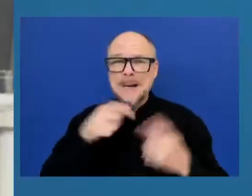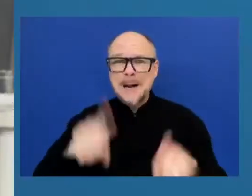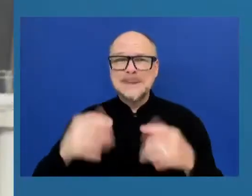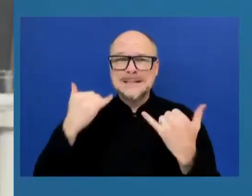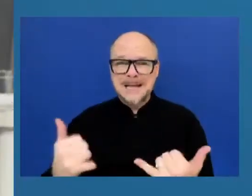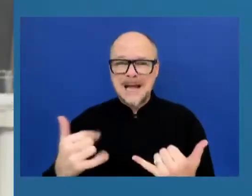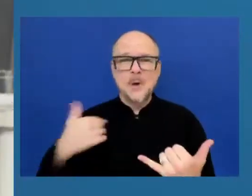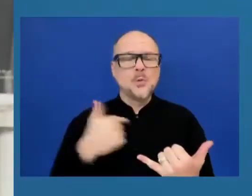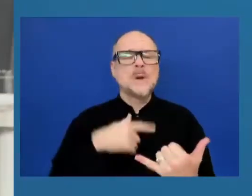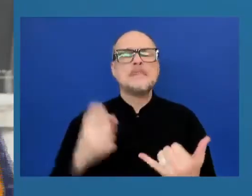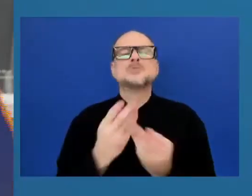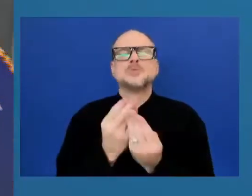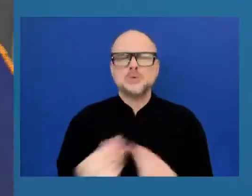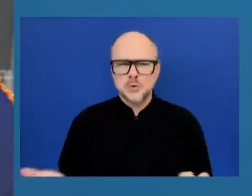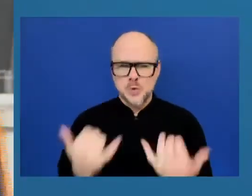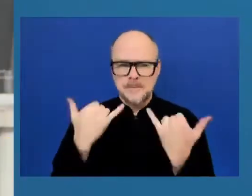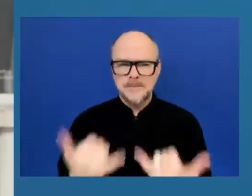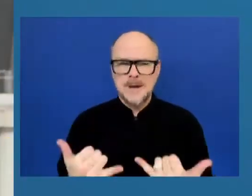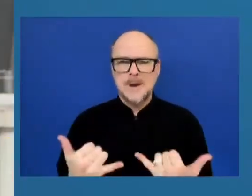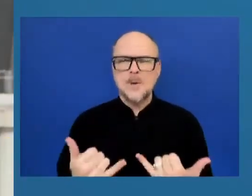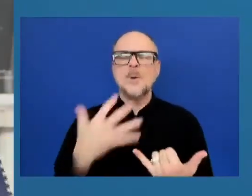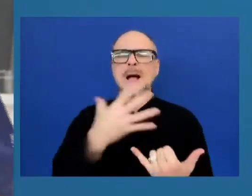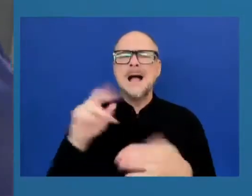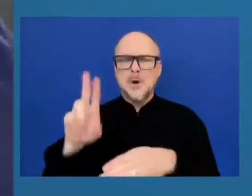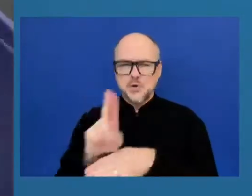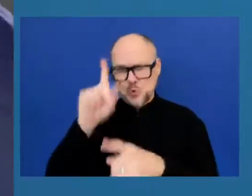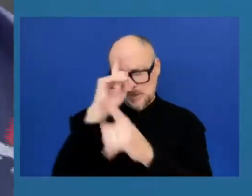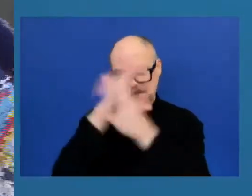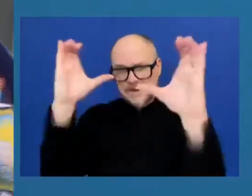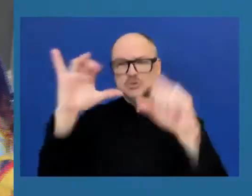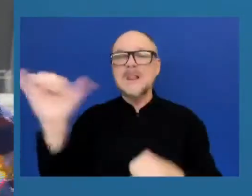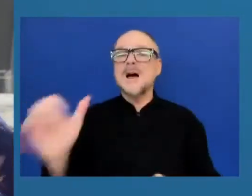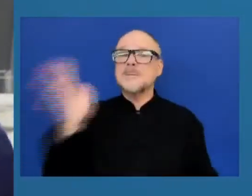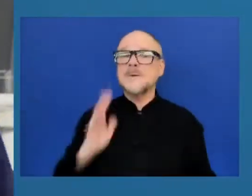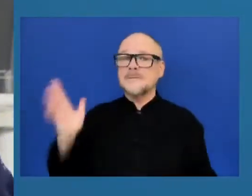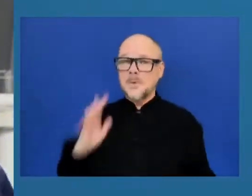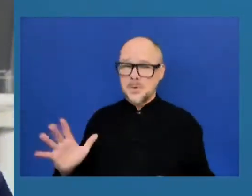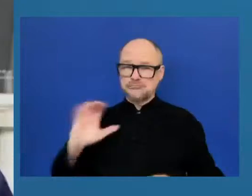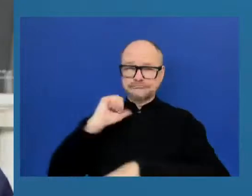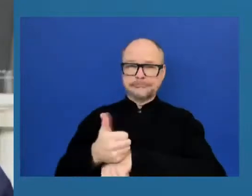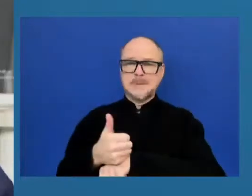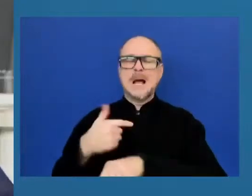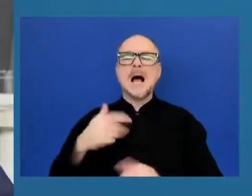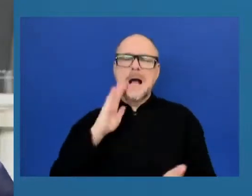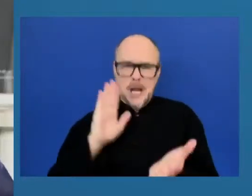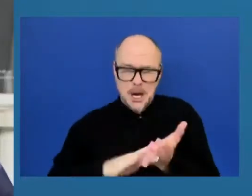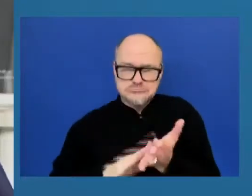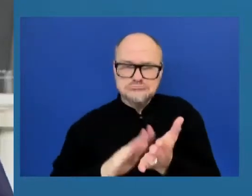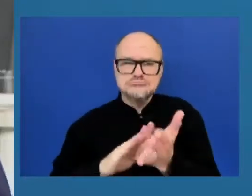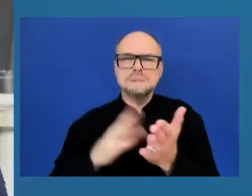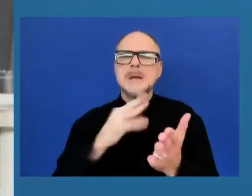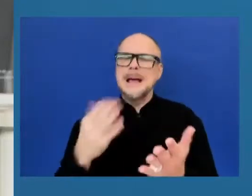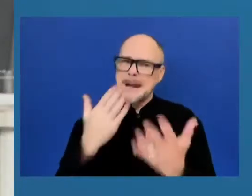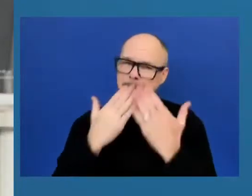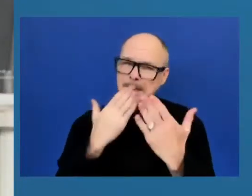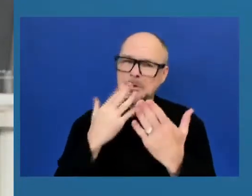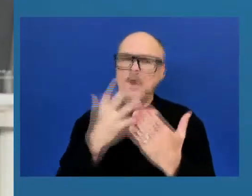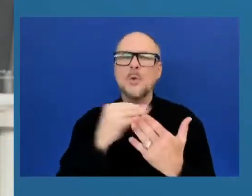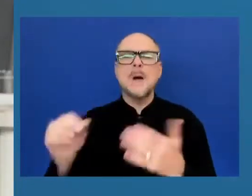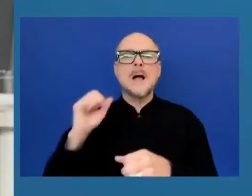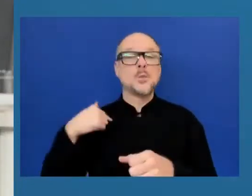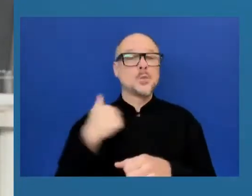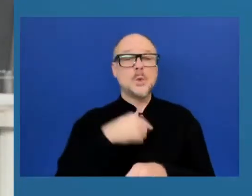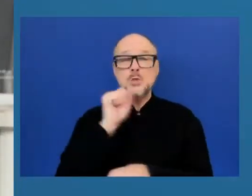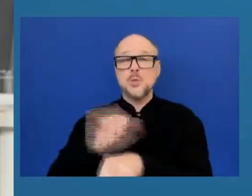resulted now, and to take the vision like they did decades ago. I applaud you for it, and I thank you for it, and labor stands behind